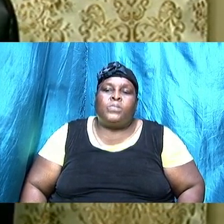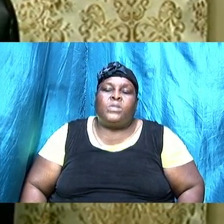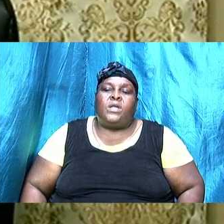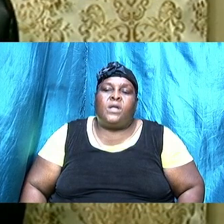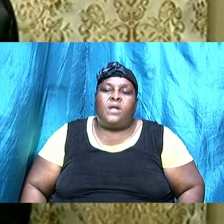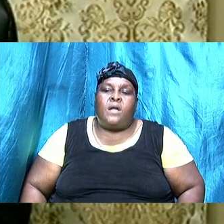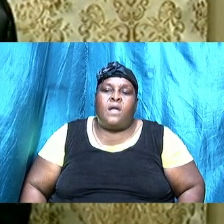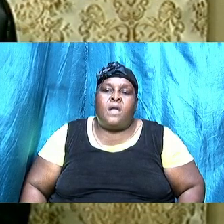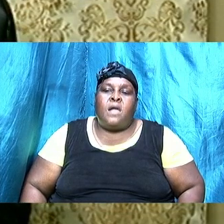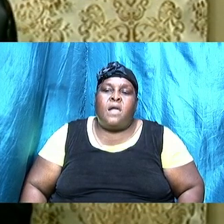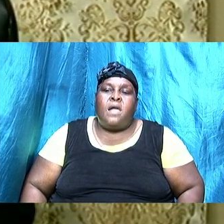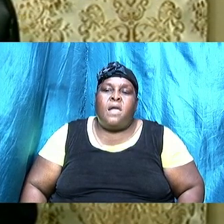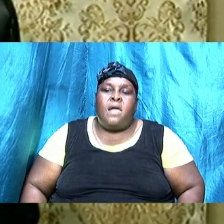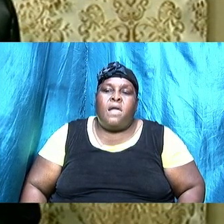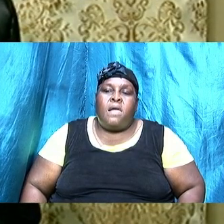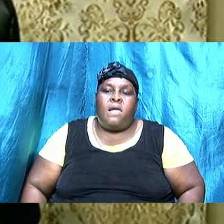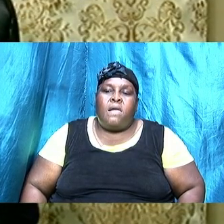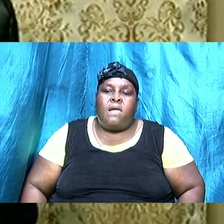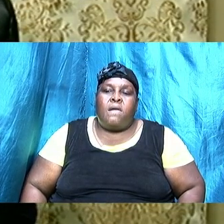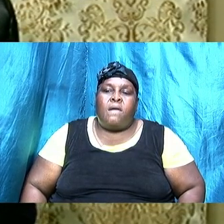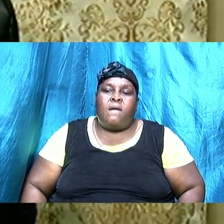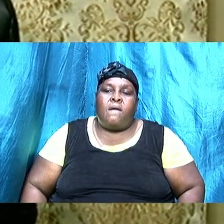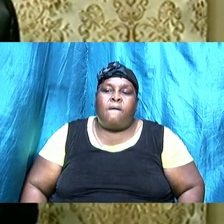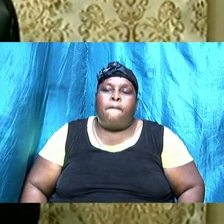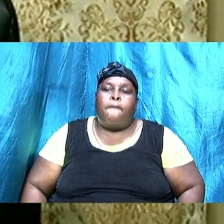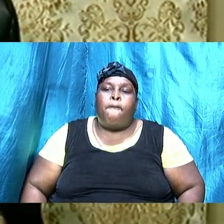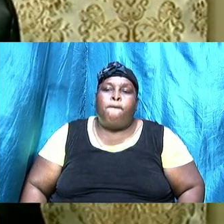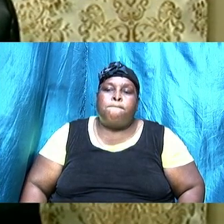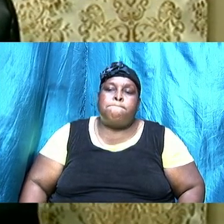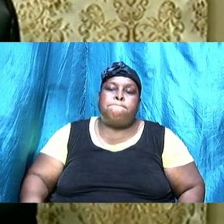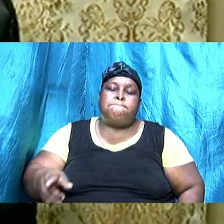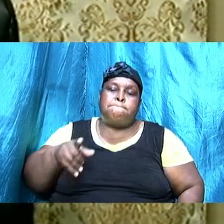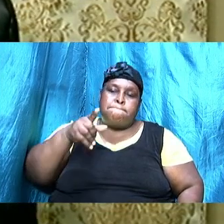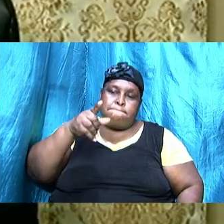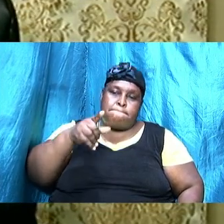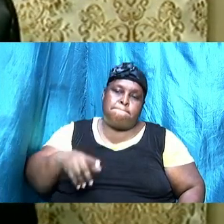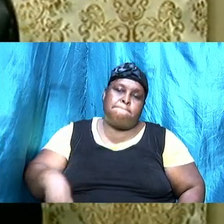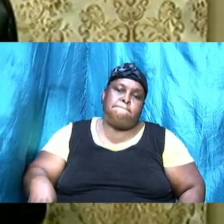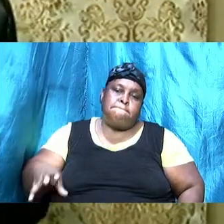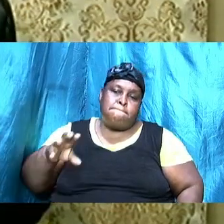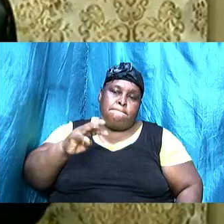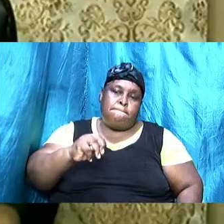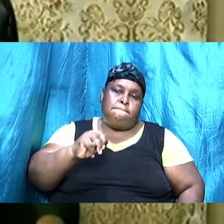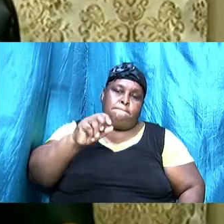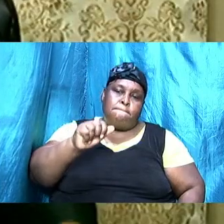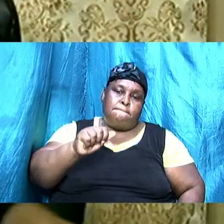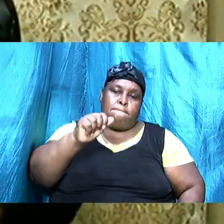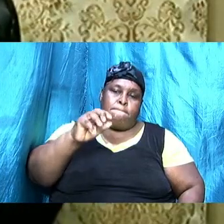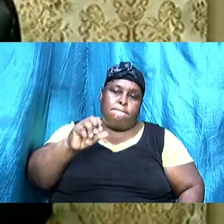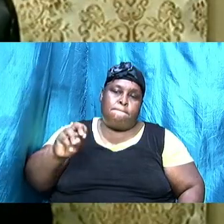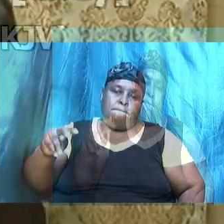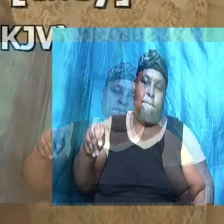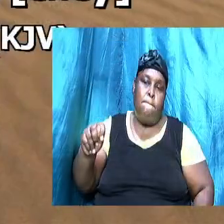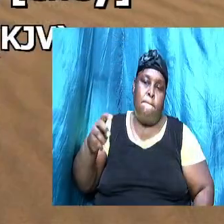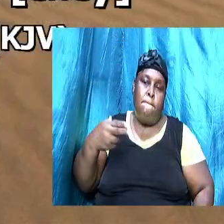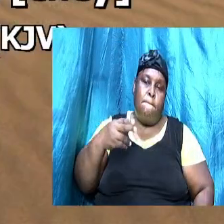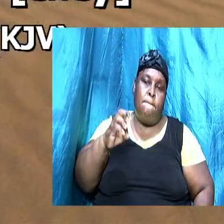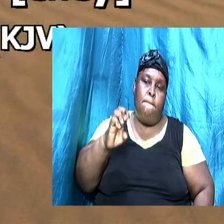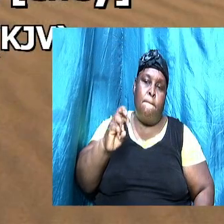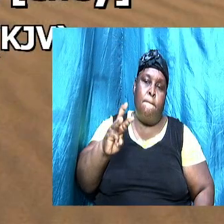Let's put it on the screen for our audience so that we can read. St. Matthew chapter number